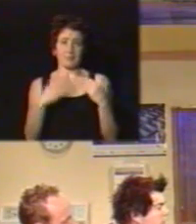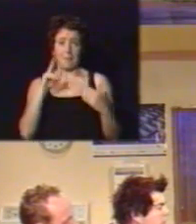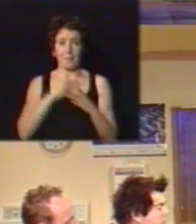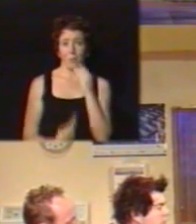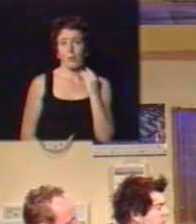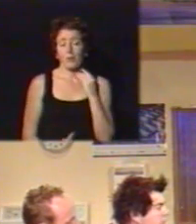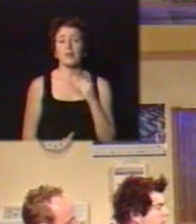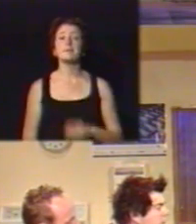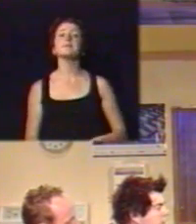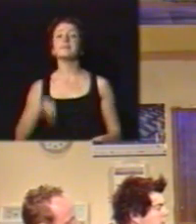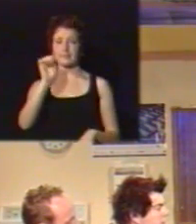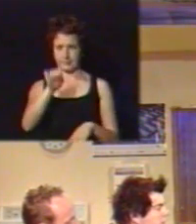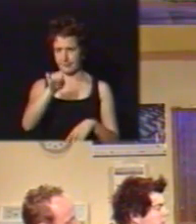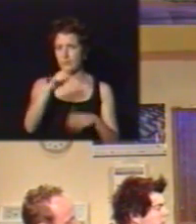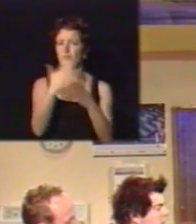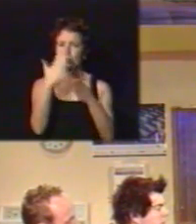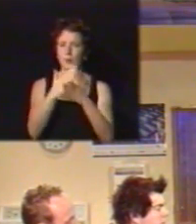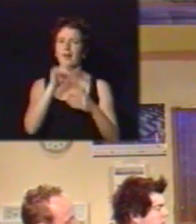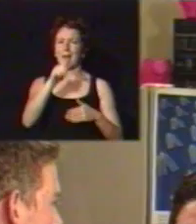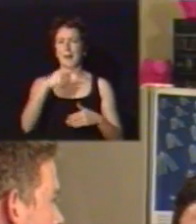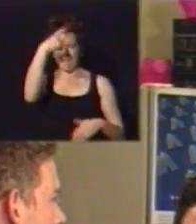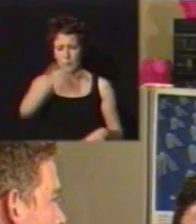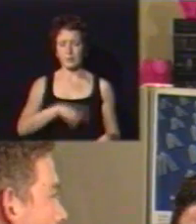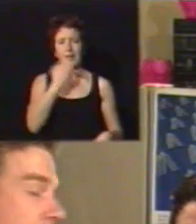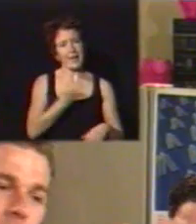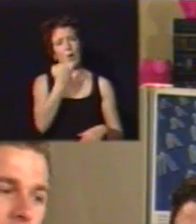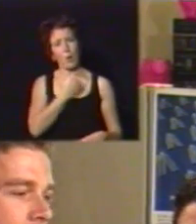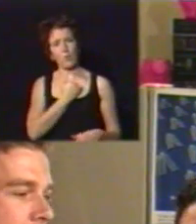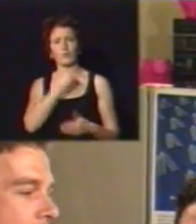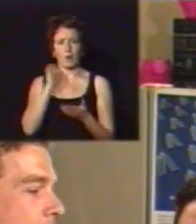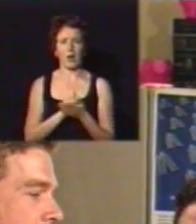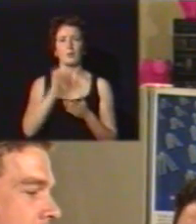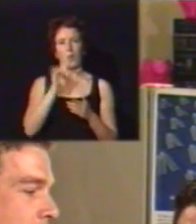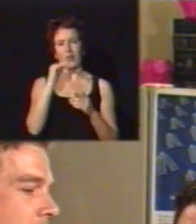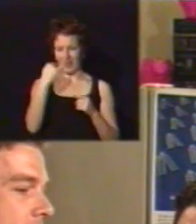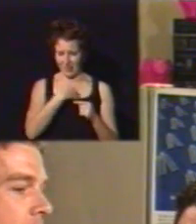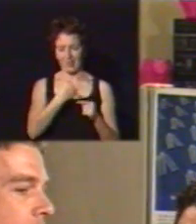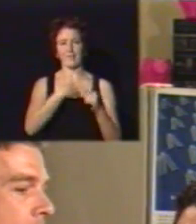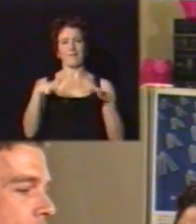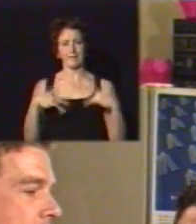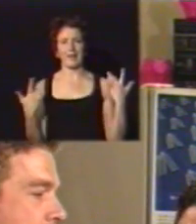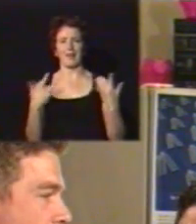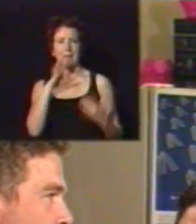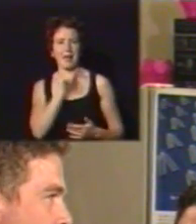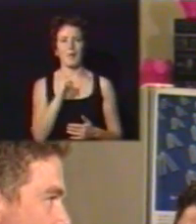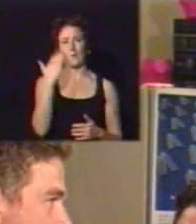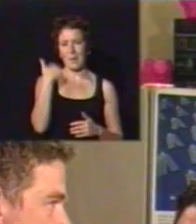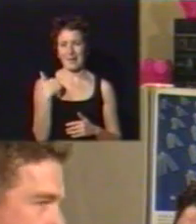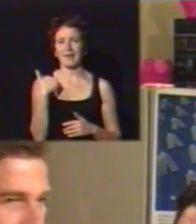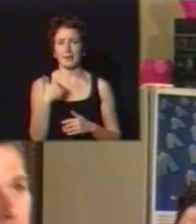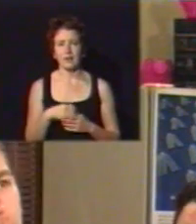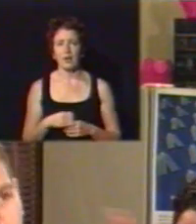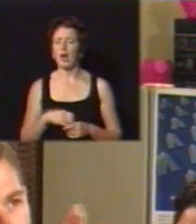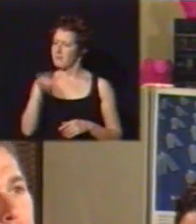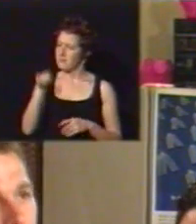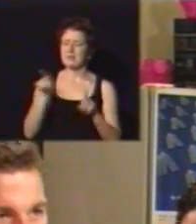importantly, self-determination. It takes away the person's right to decide what they want to do. To break it down, I've always had this debate with my mother about